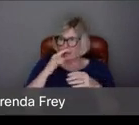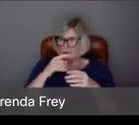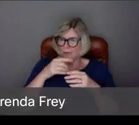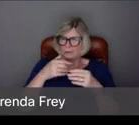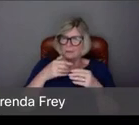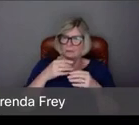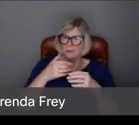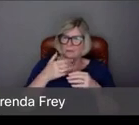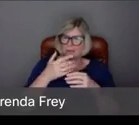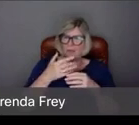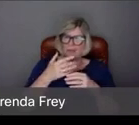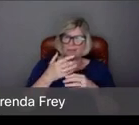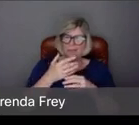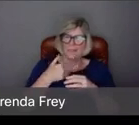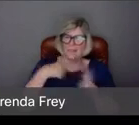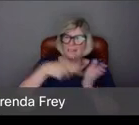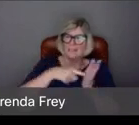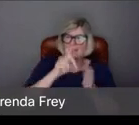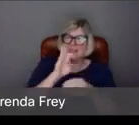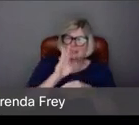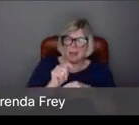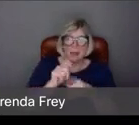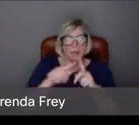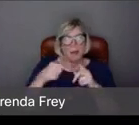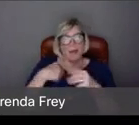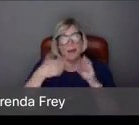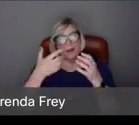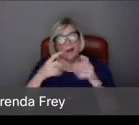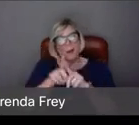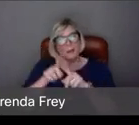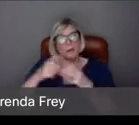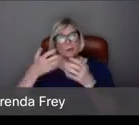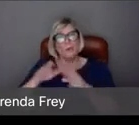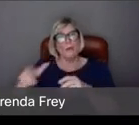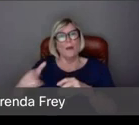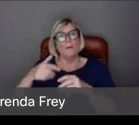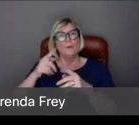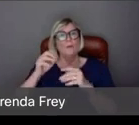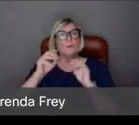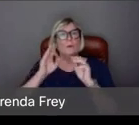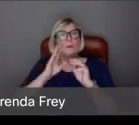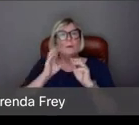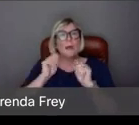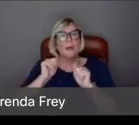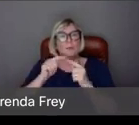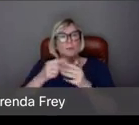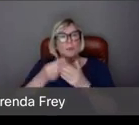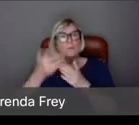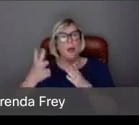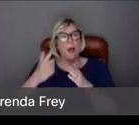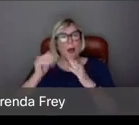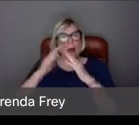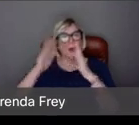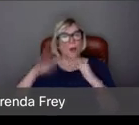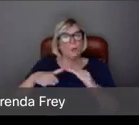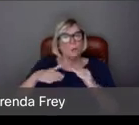but I also don't want them not having the ability to get affordable housing as they get older. So this is a very